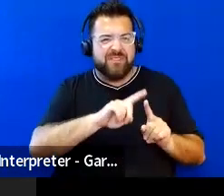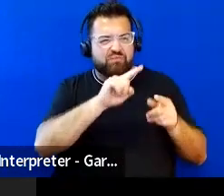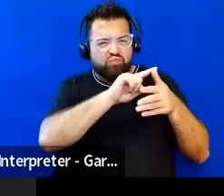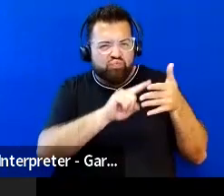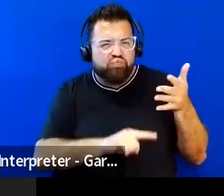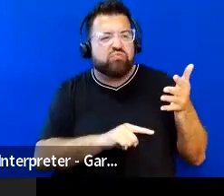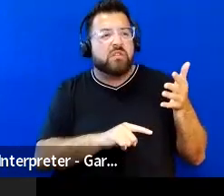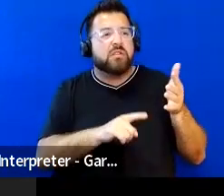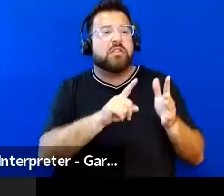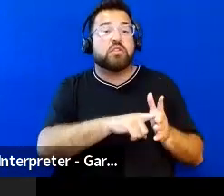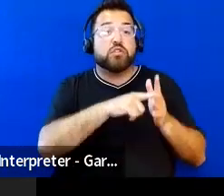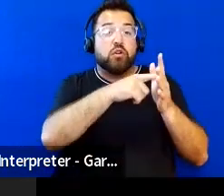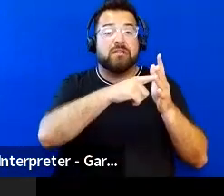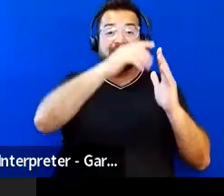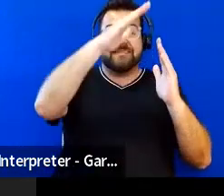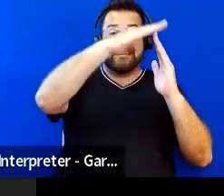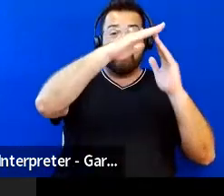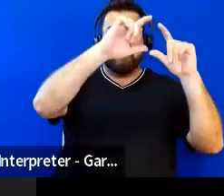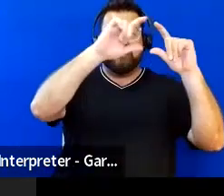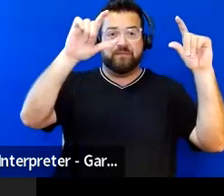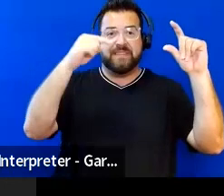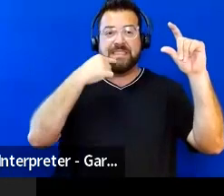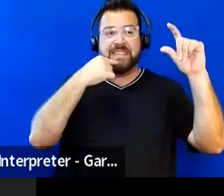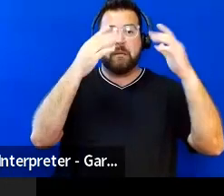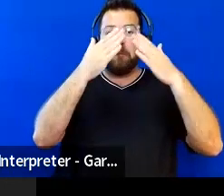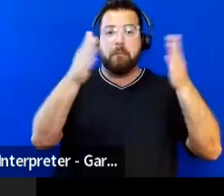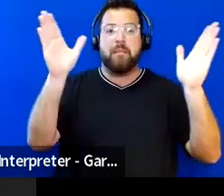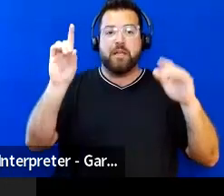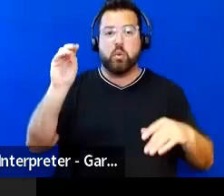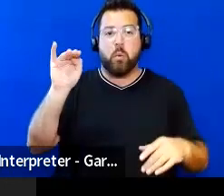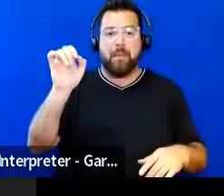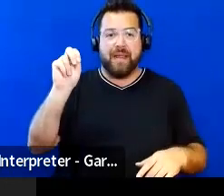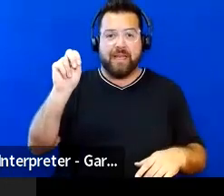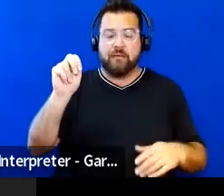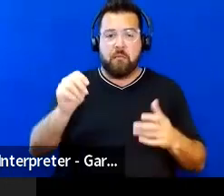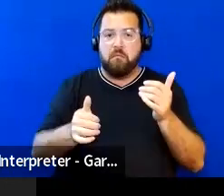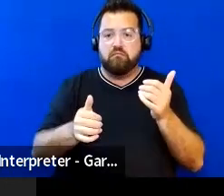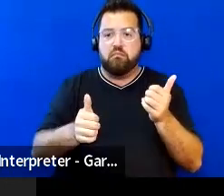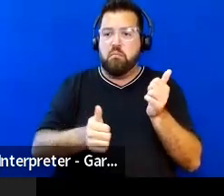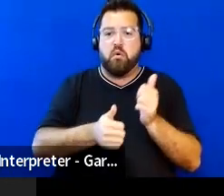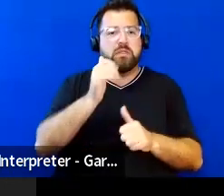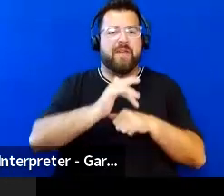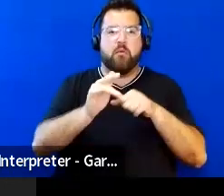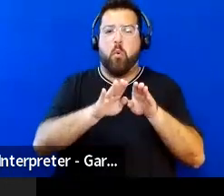it starts at the very top in public domain. This is the most open. It means that you can do anything that you want with it.